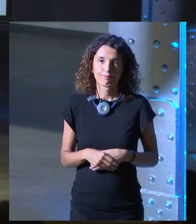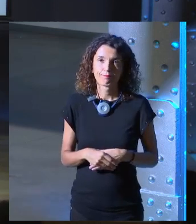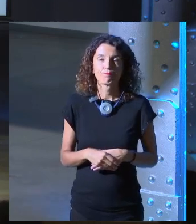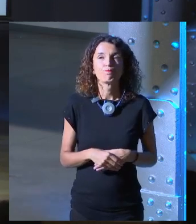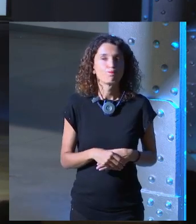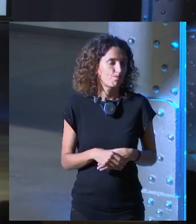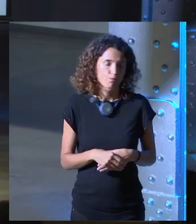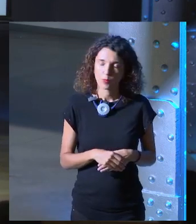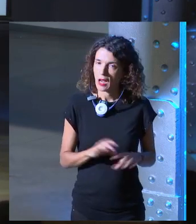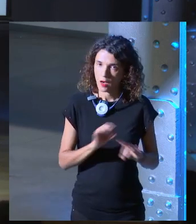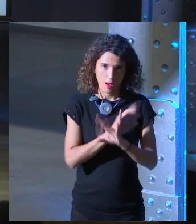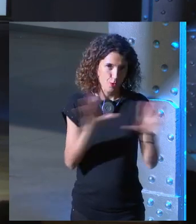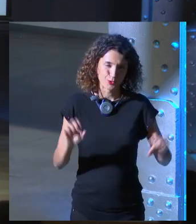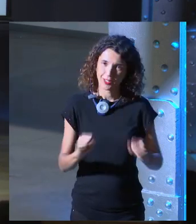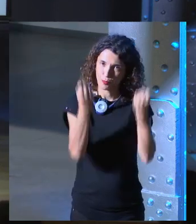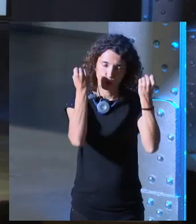look,